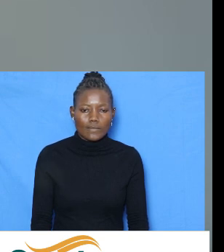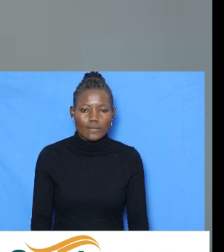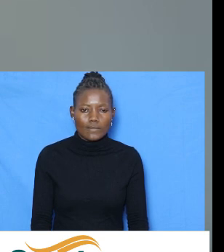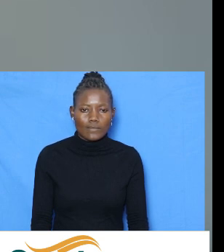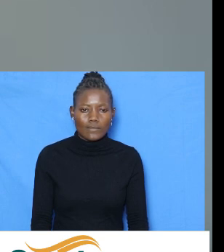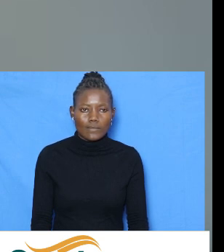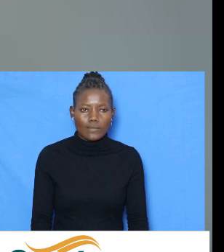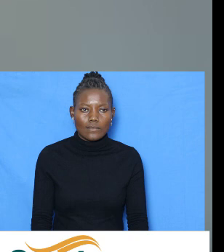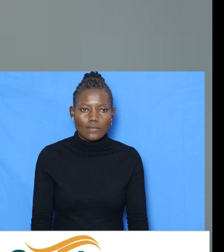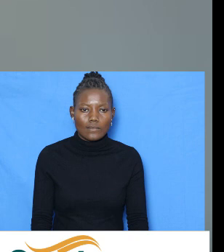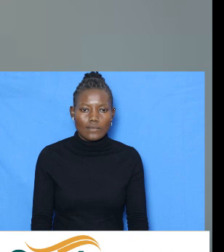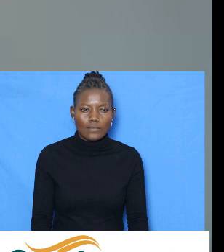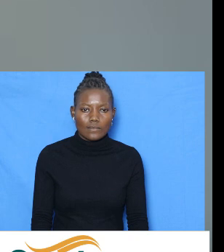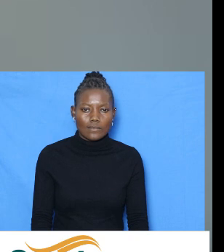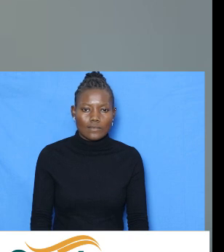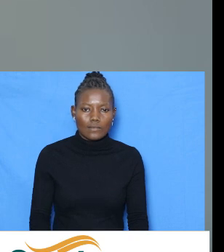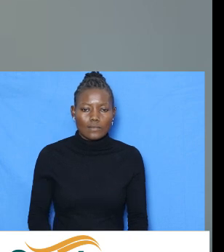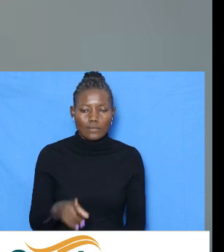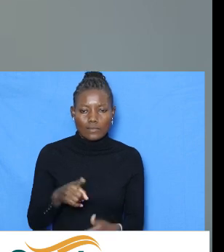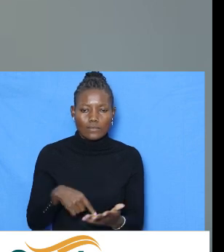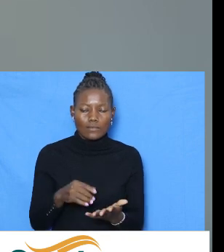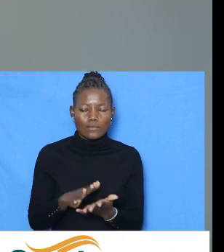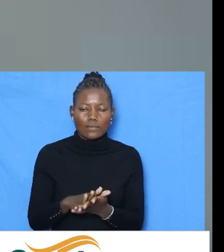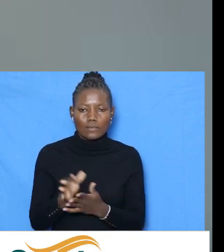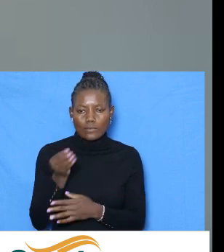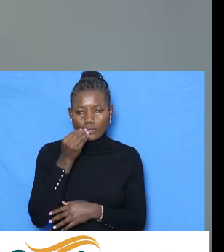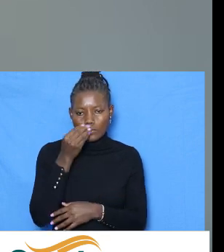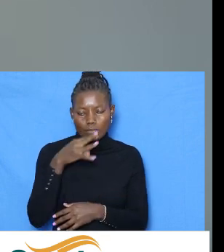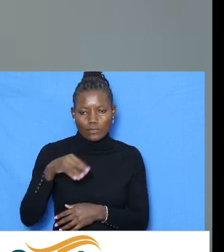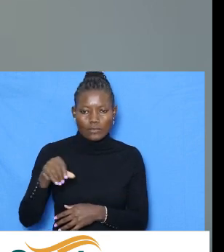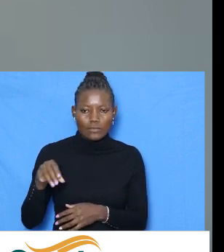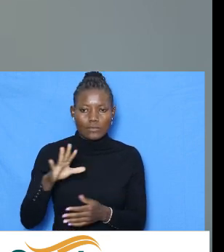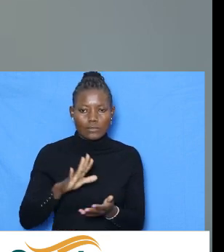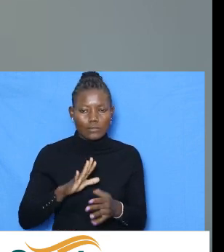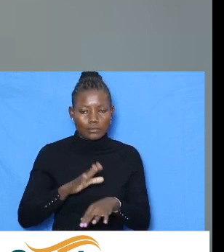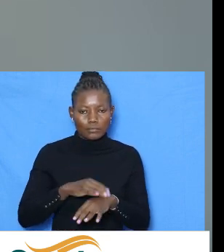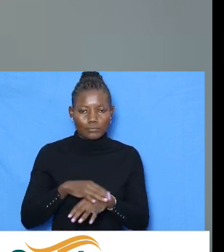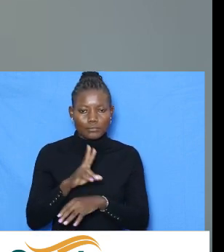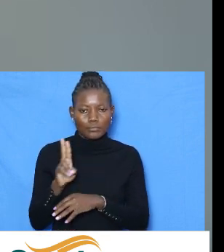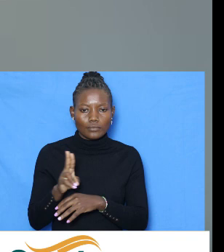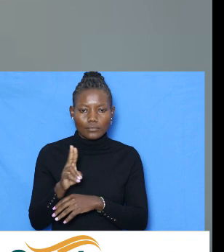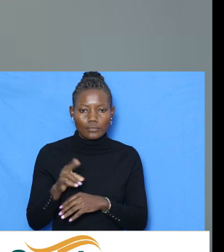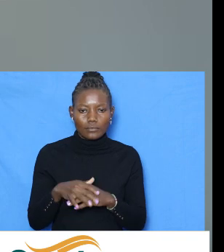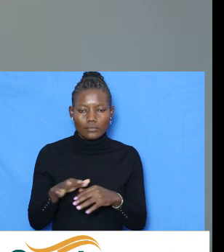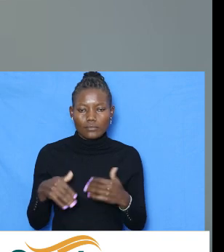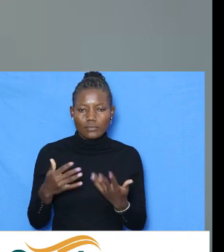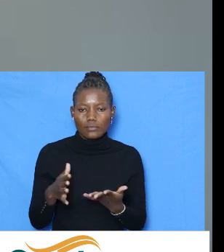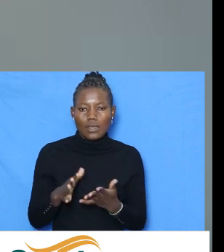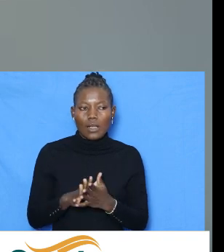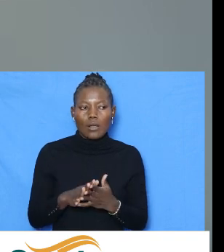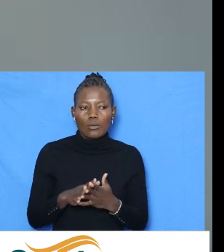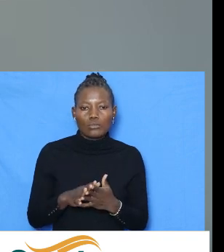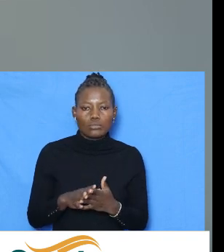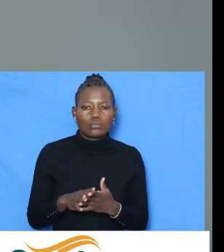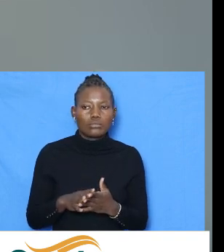Or during a game, what quantities can be recommended? And the same, water intake, how much of this can be taken